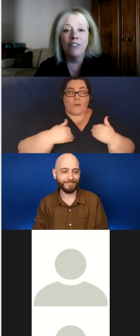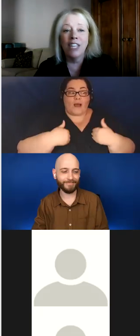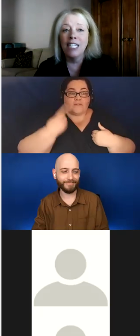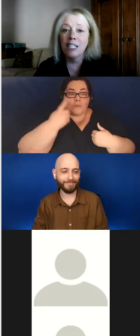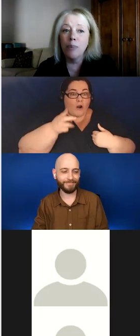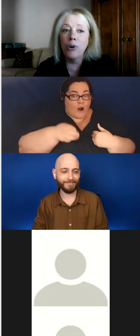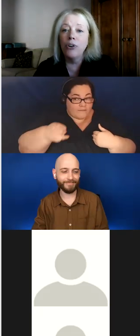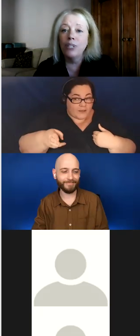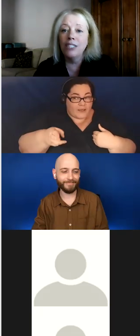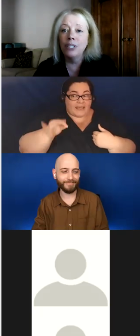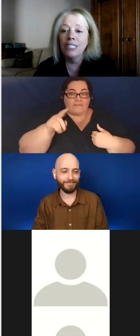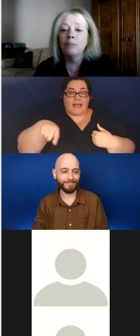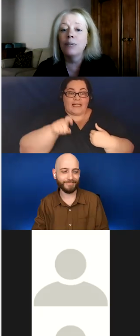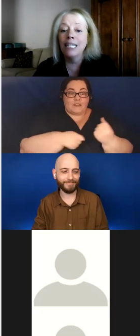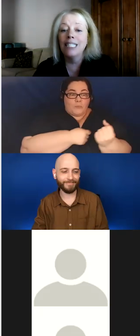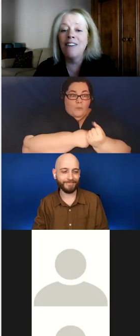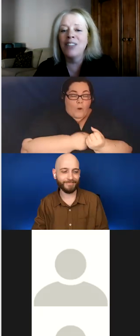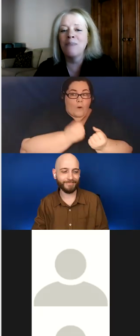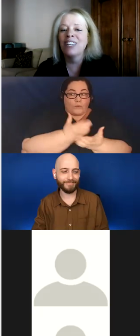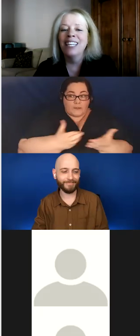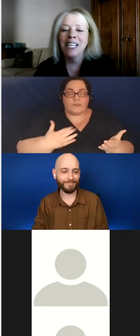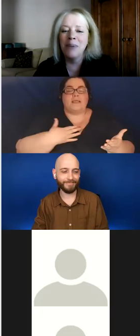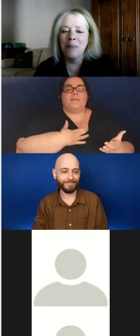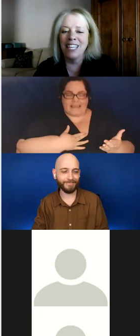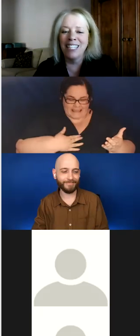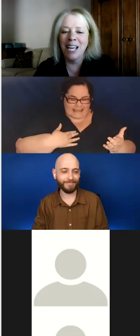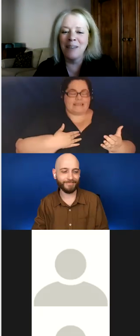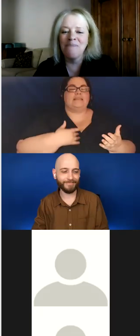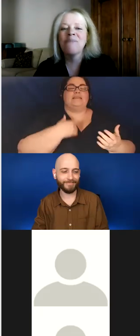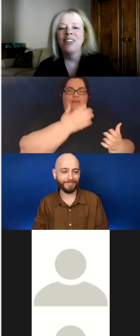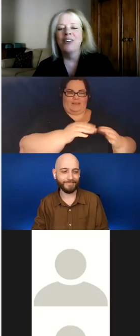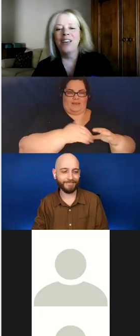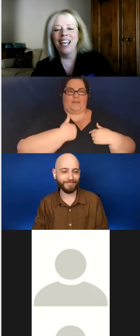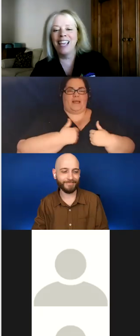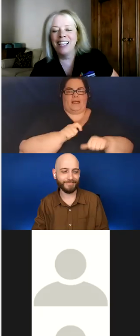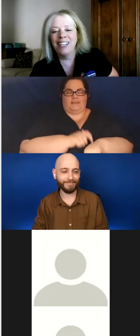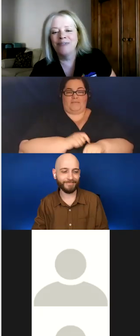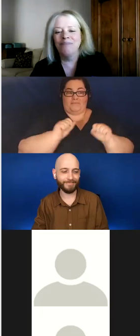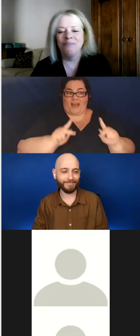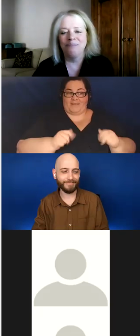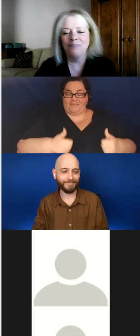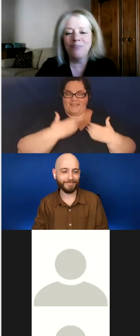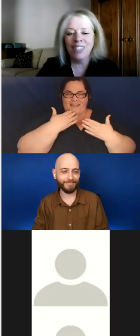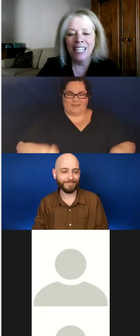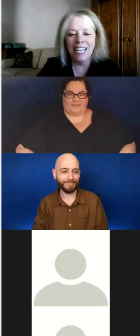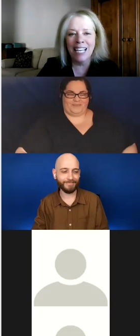hearing, if they need support or resources, please have them email me anytime. Okay, thank you. Next